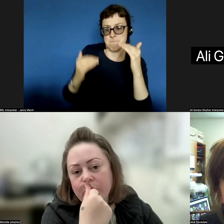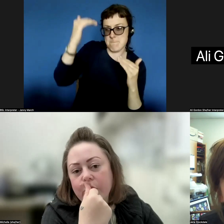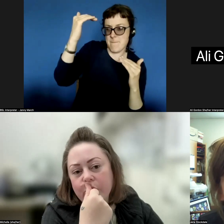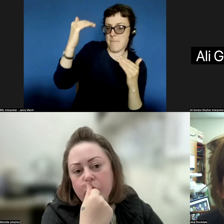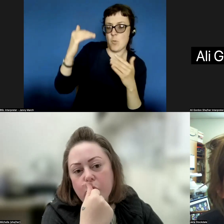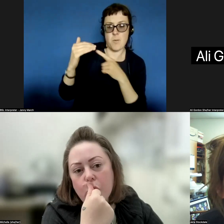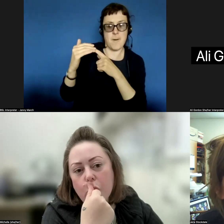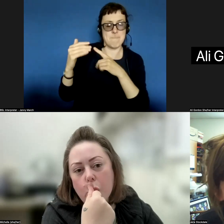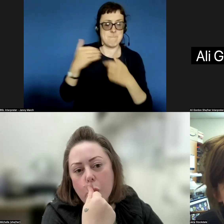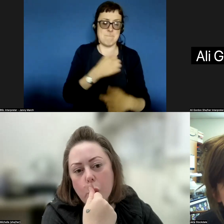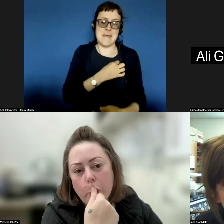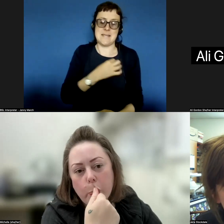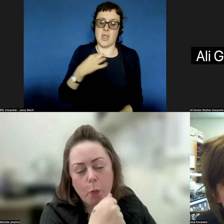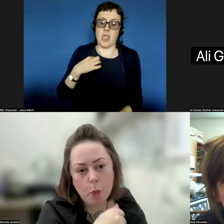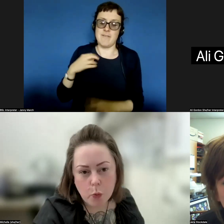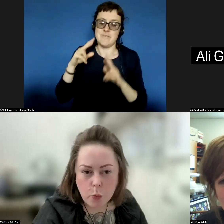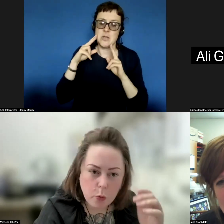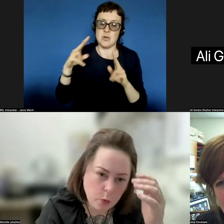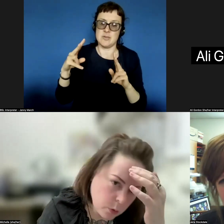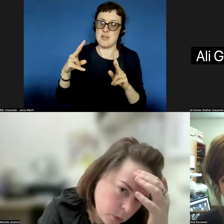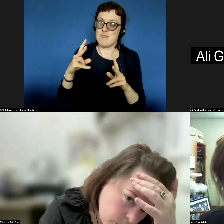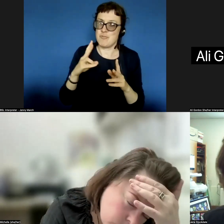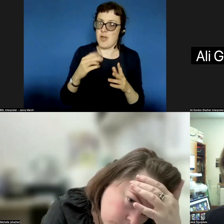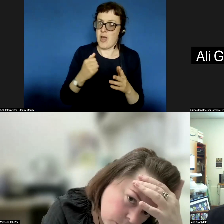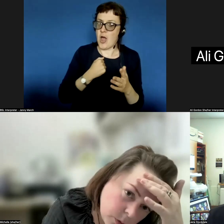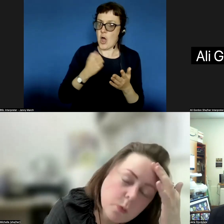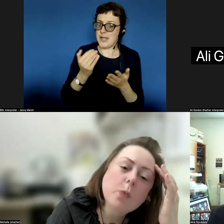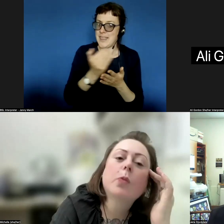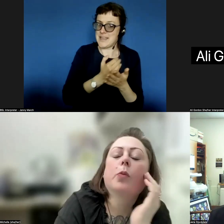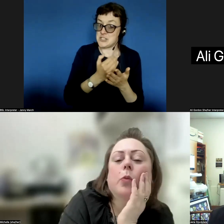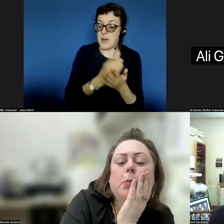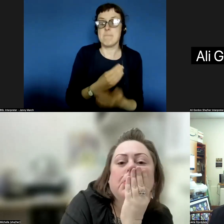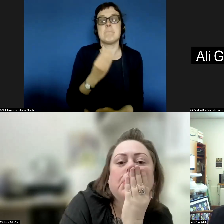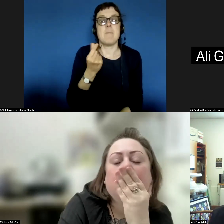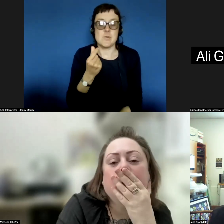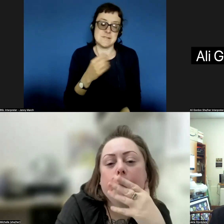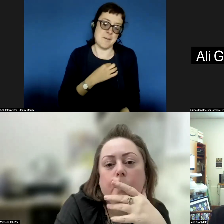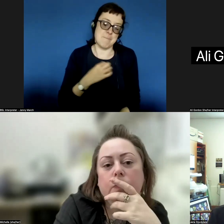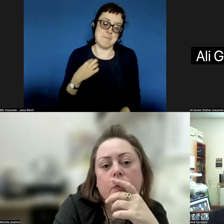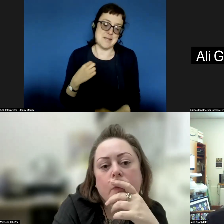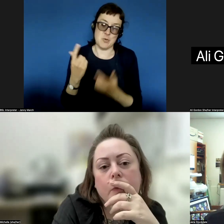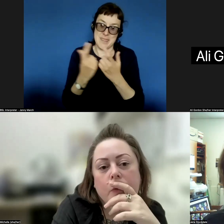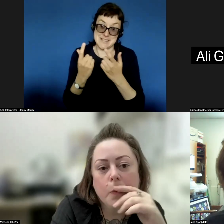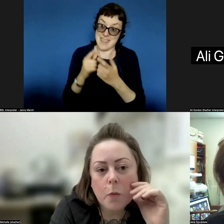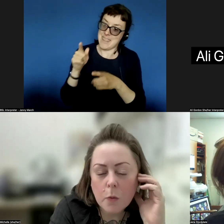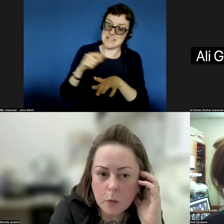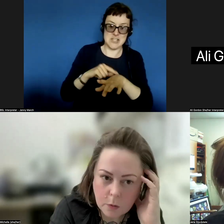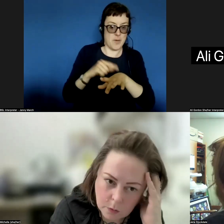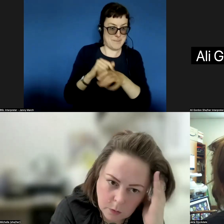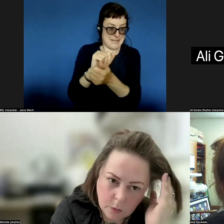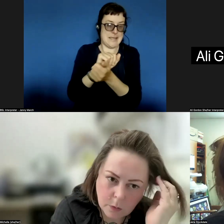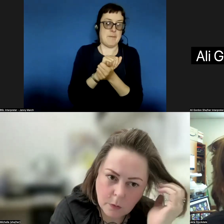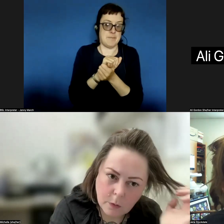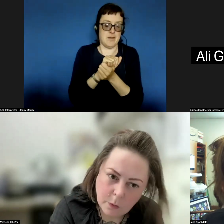viewpoint, and the collection we have is largely medical objects, because they were collected at the time they were collected. It was